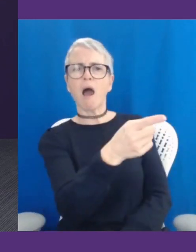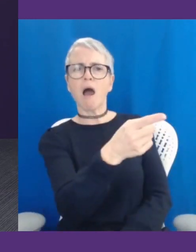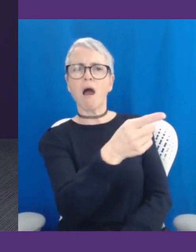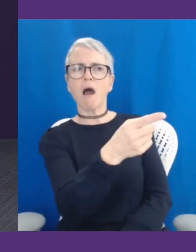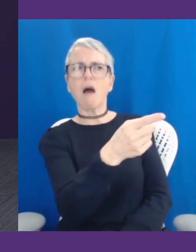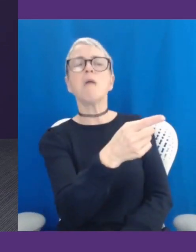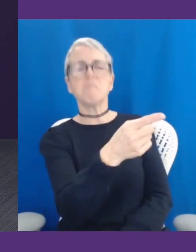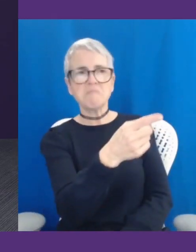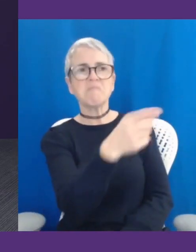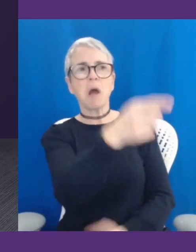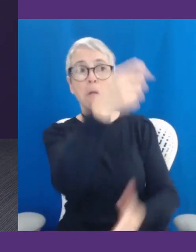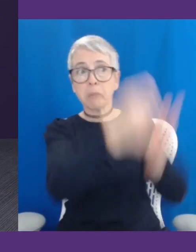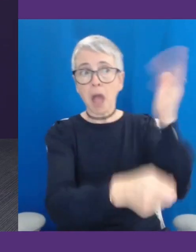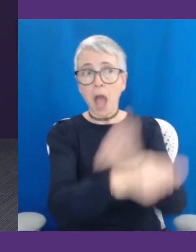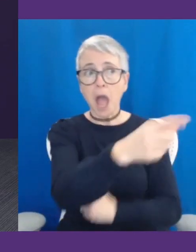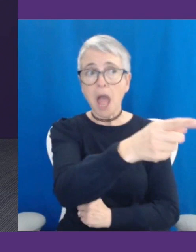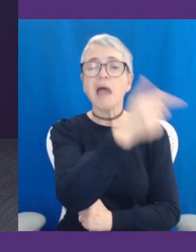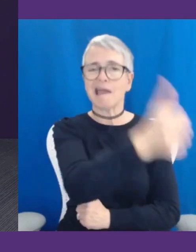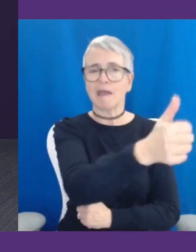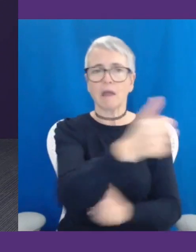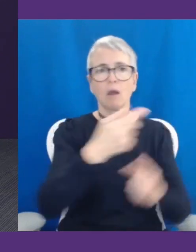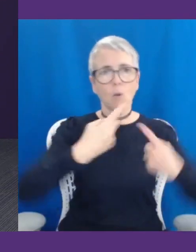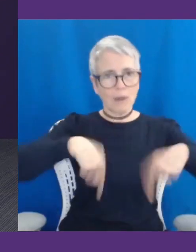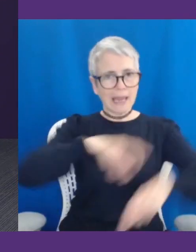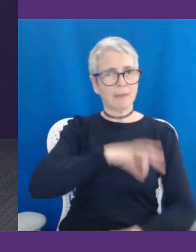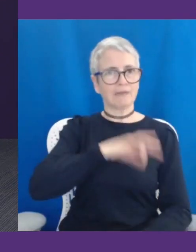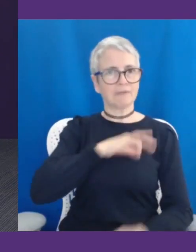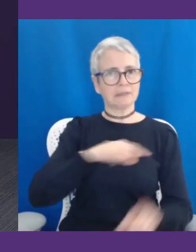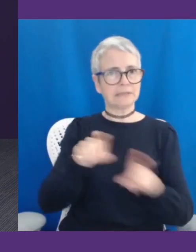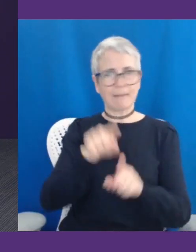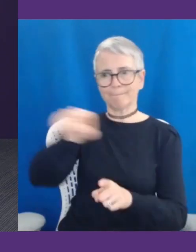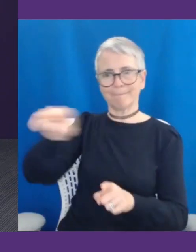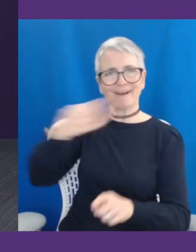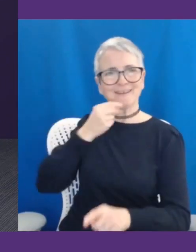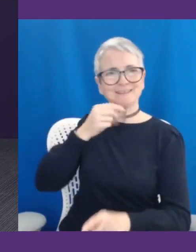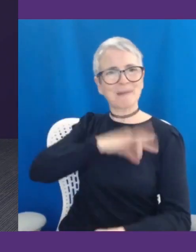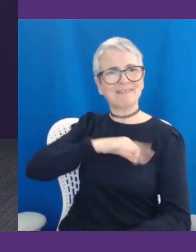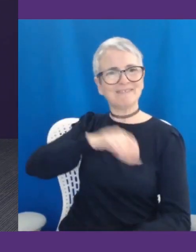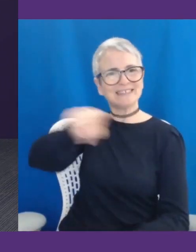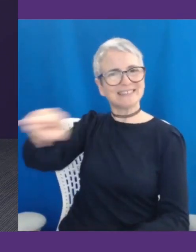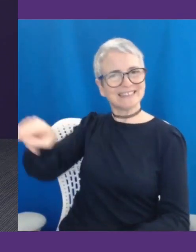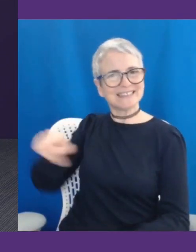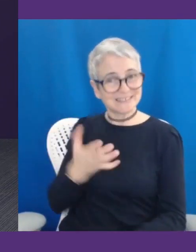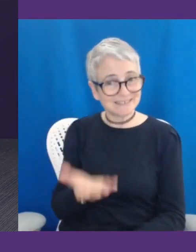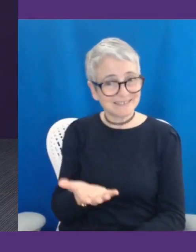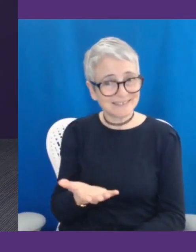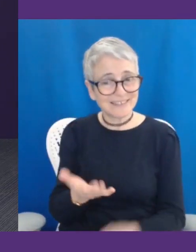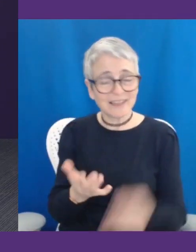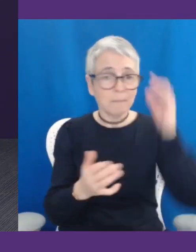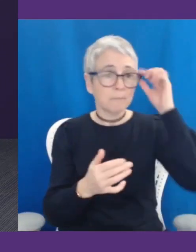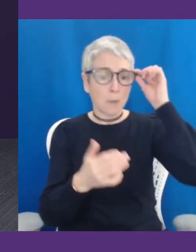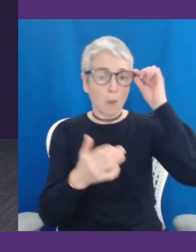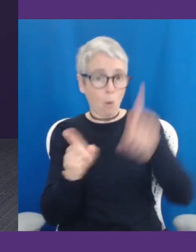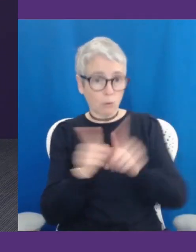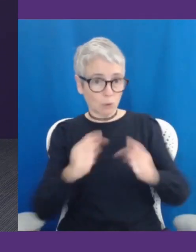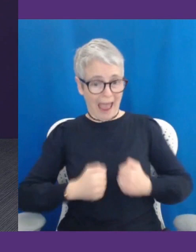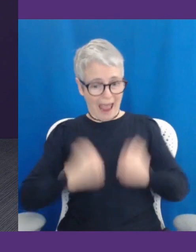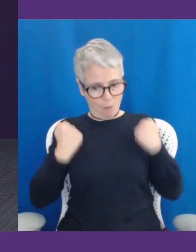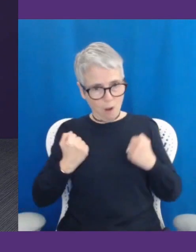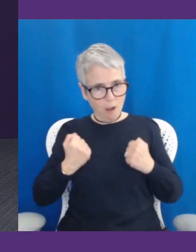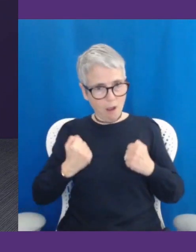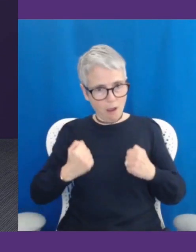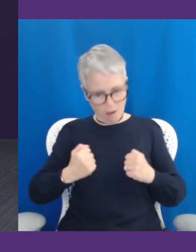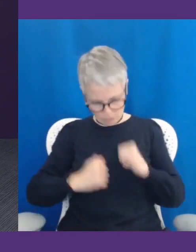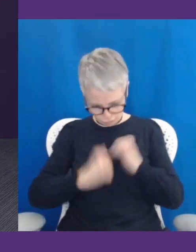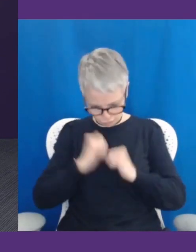platform or service. And then, look, we do a lot. We're making our own internal systems accessible. This is really important.